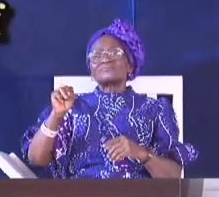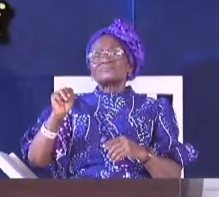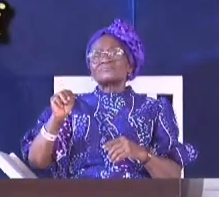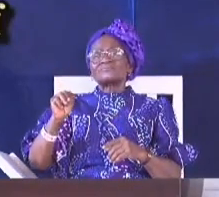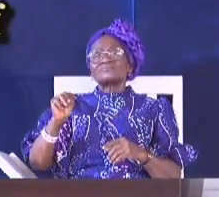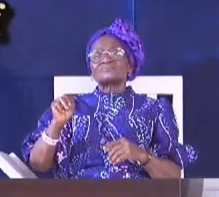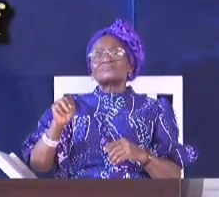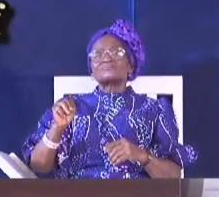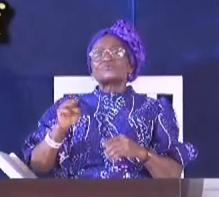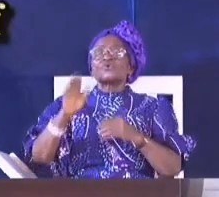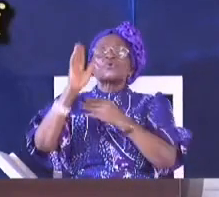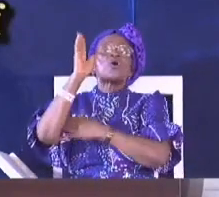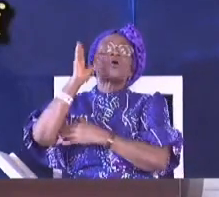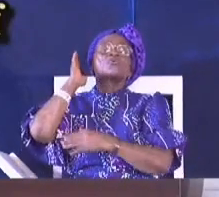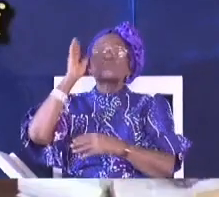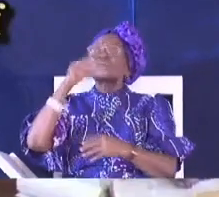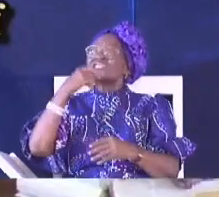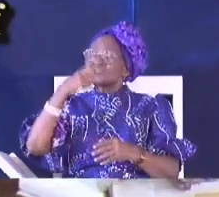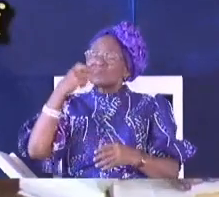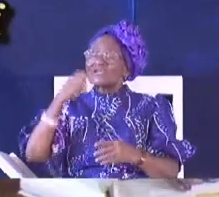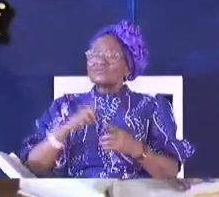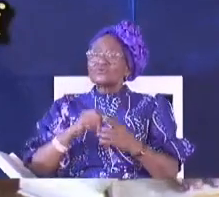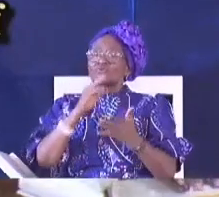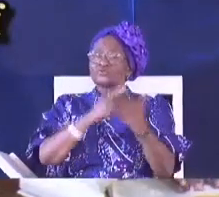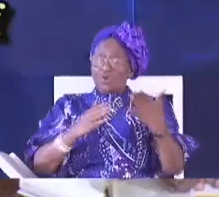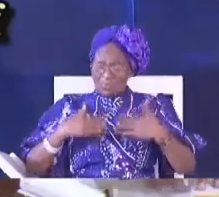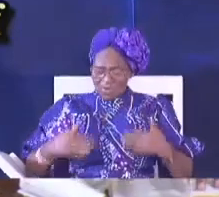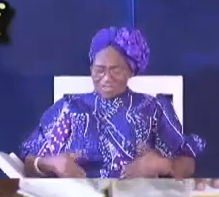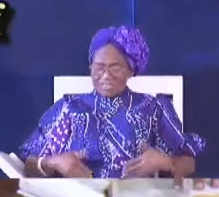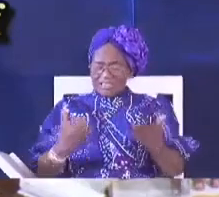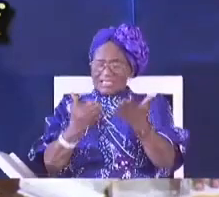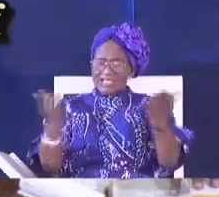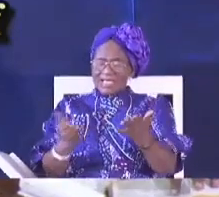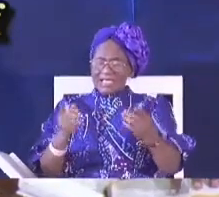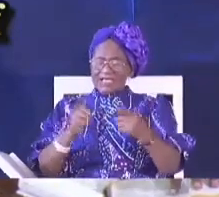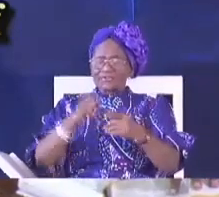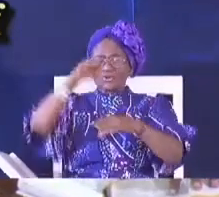God is going to speak to somebody here tonight.